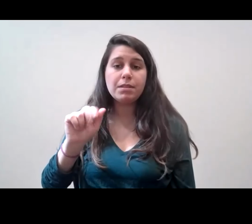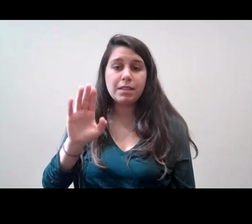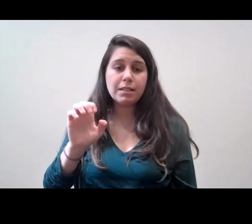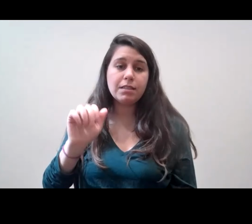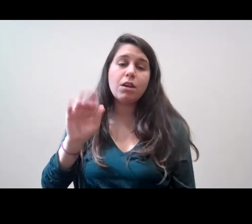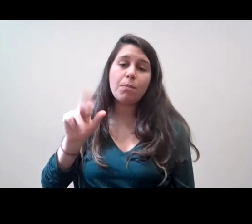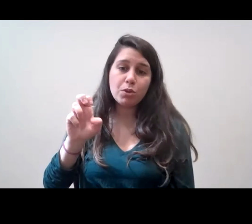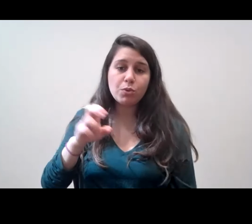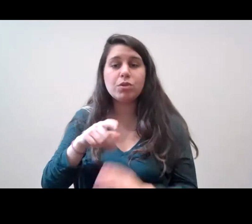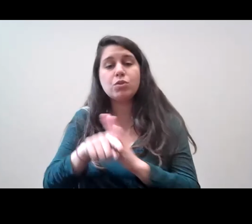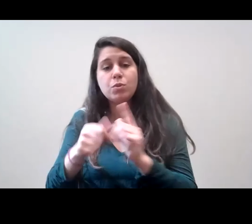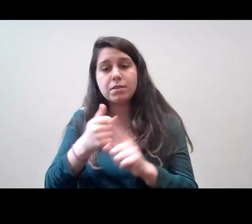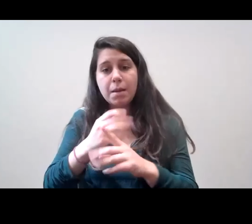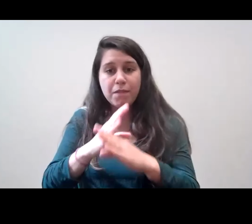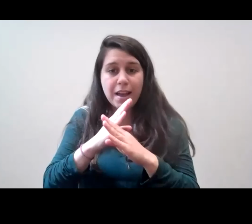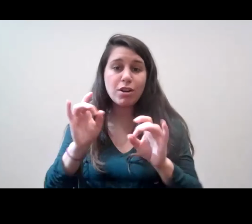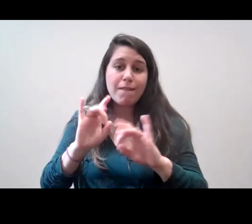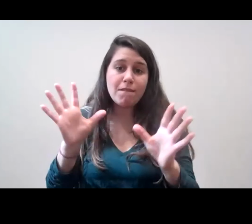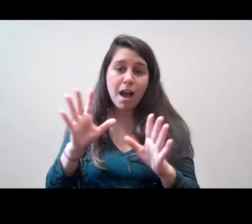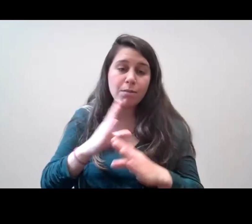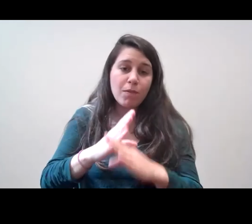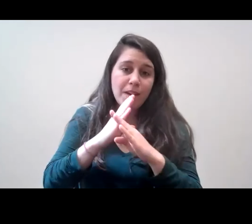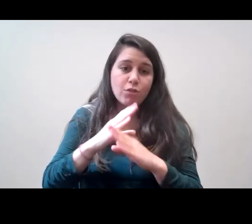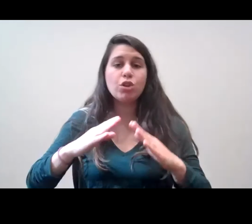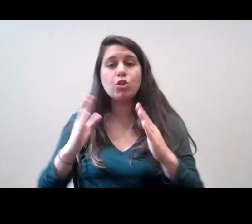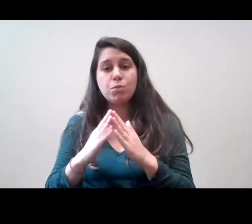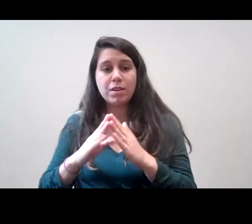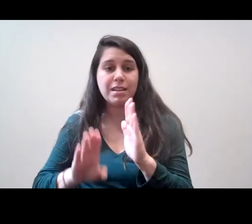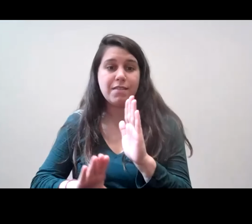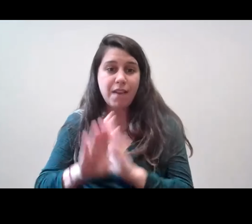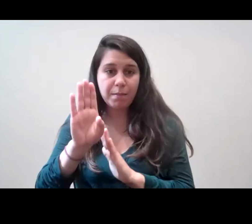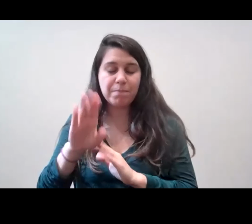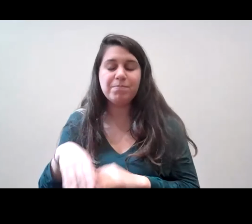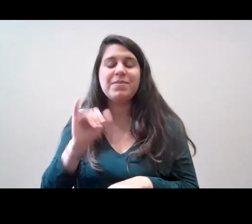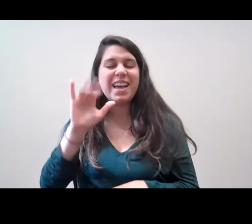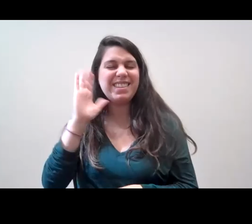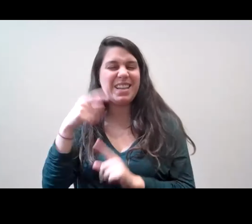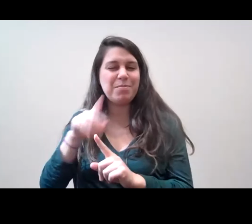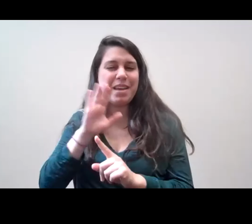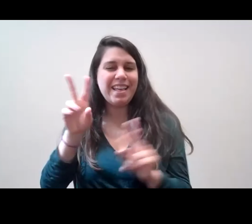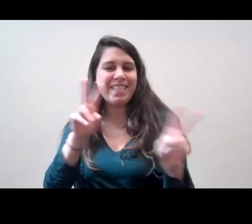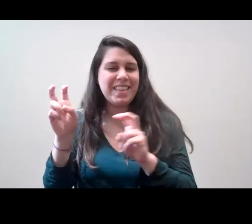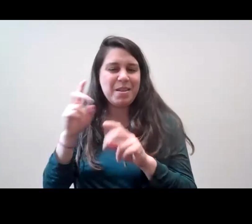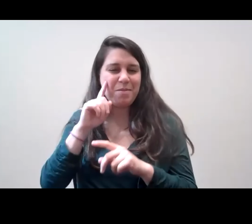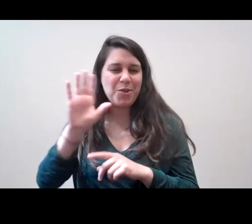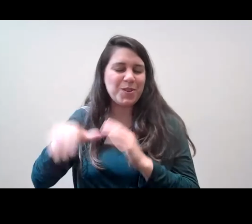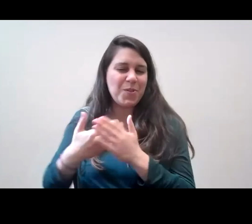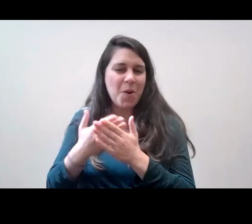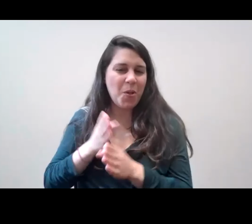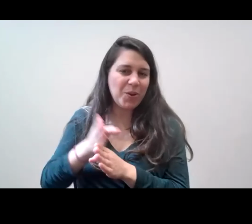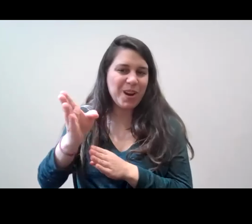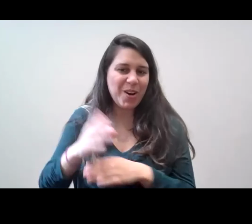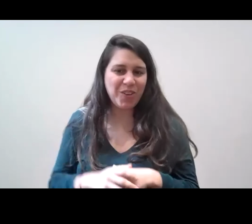suicide prevention, violence prevention, and community development, a real theme throughout the remainder of his